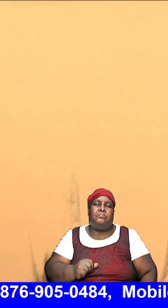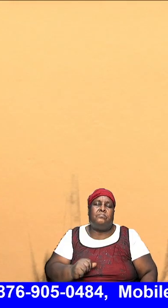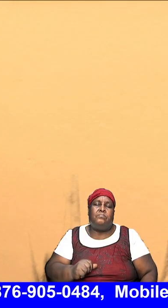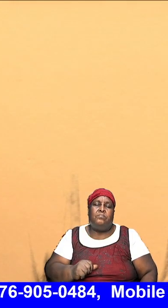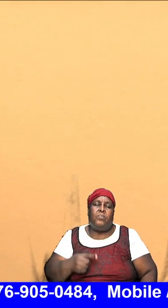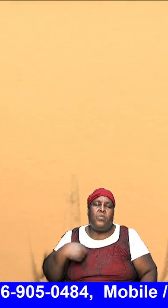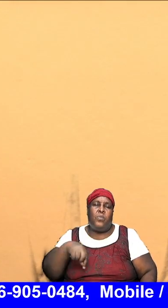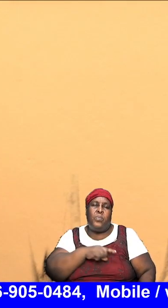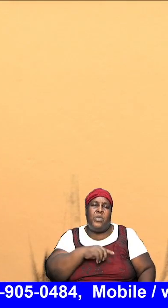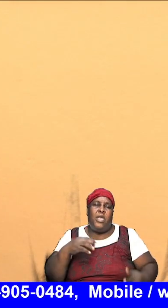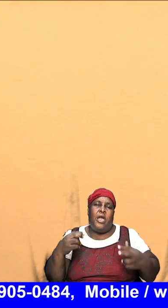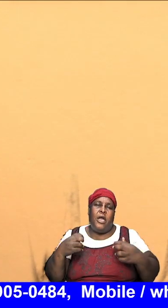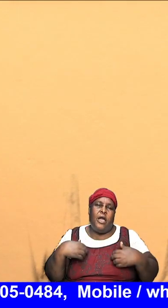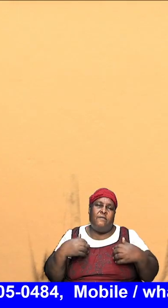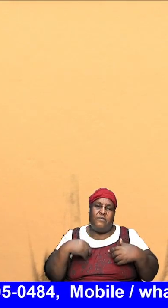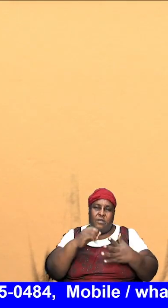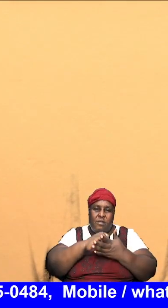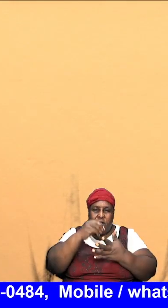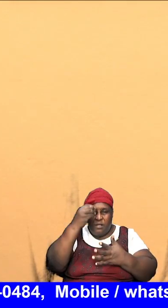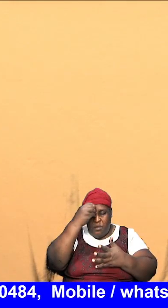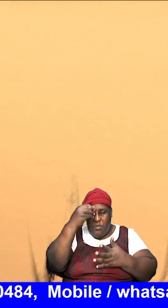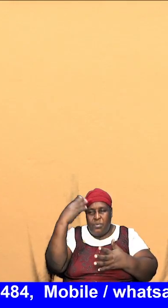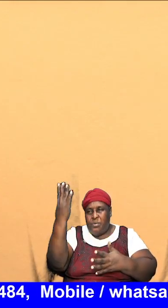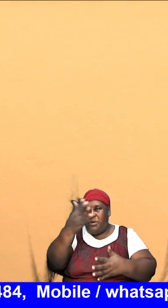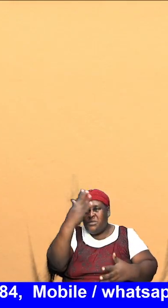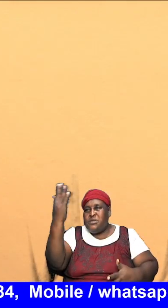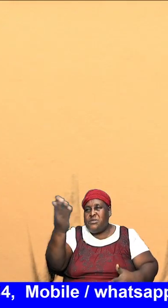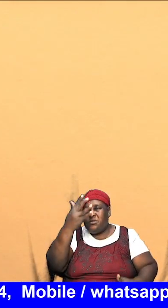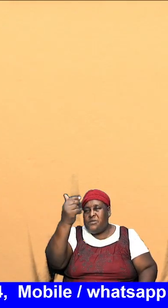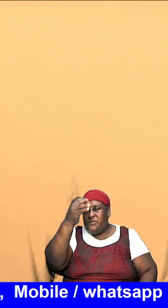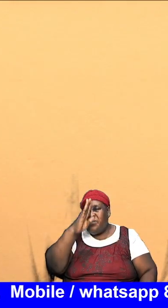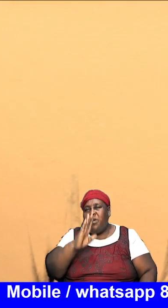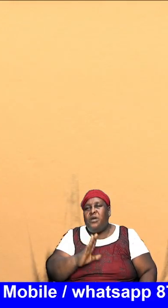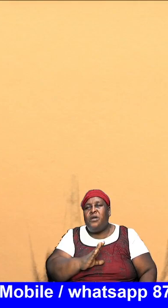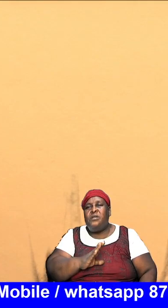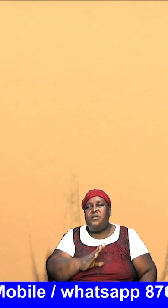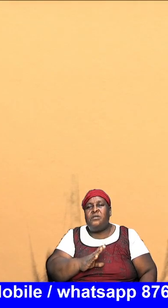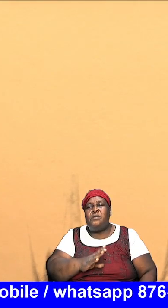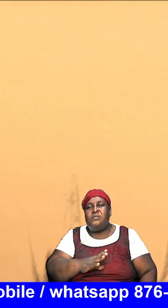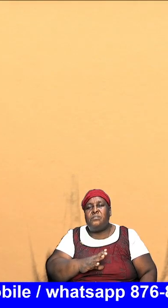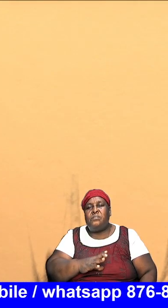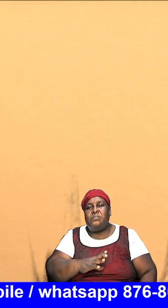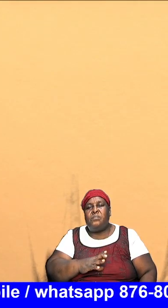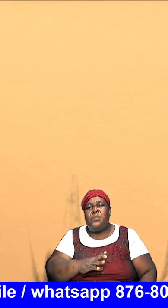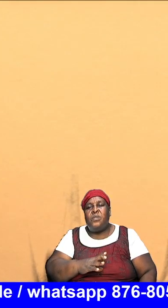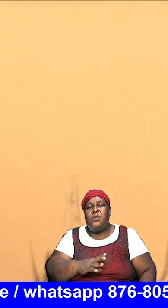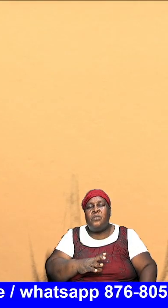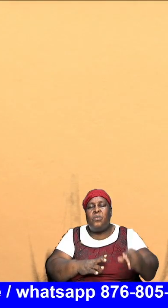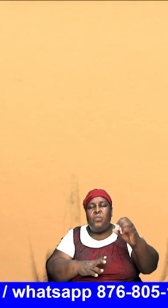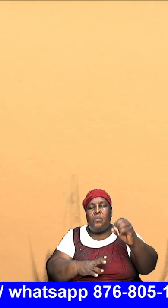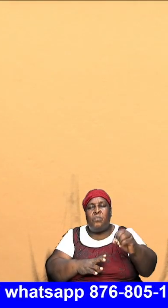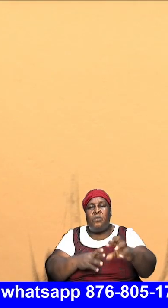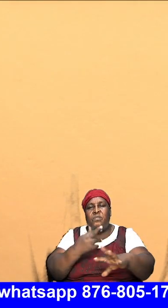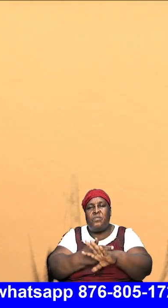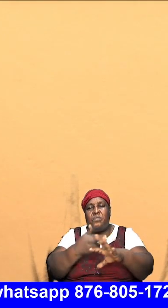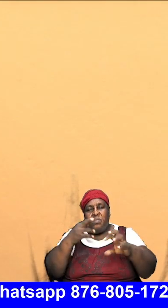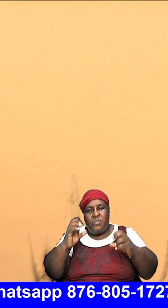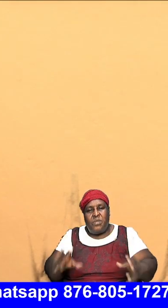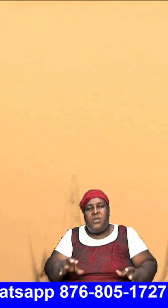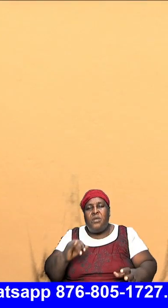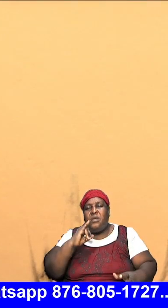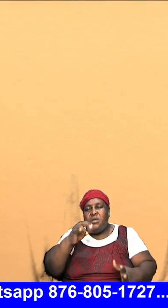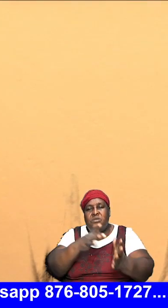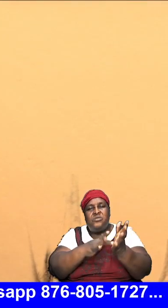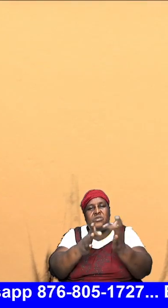We have learned something about the presence of God. In summary, the cleft of the rock is